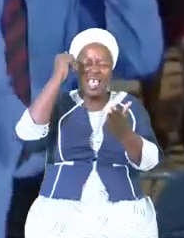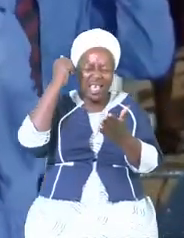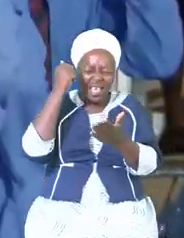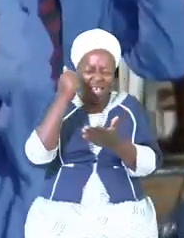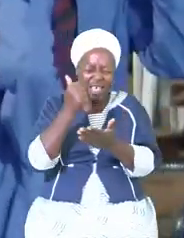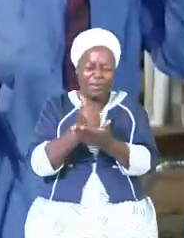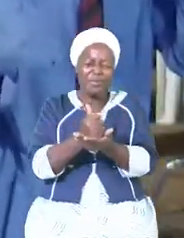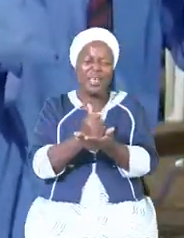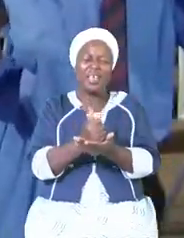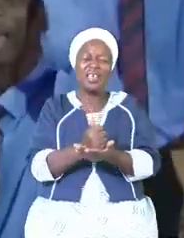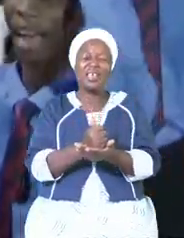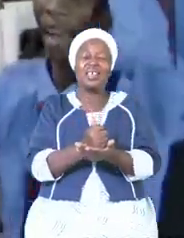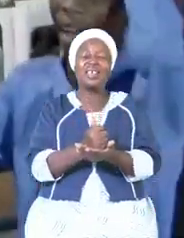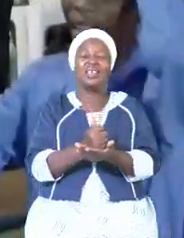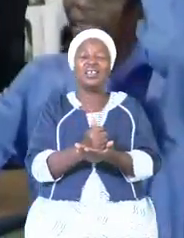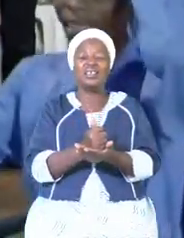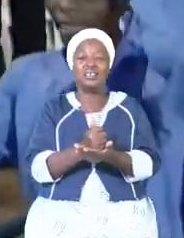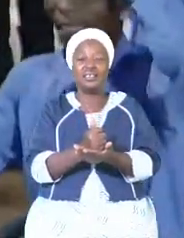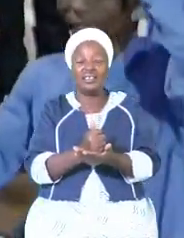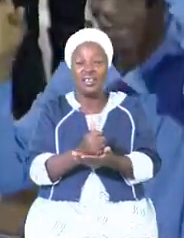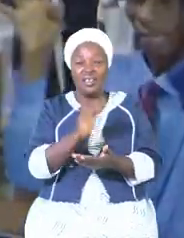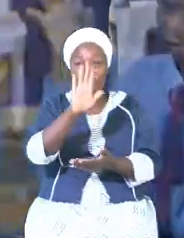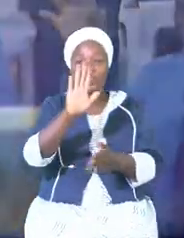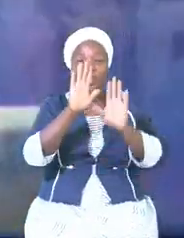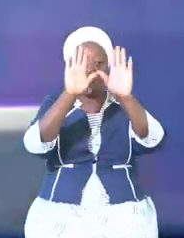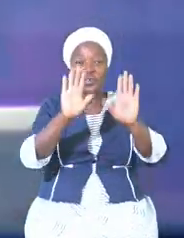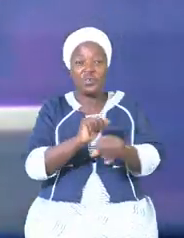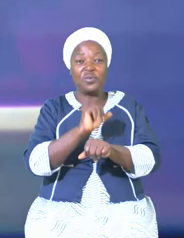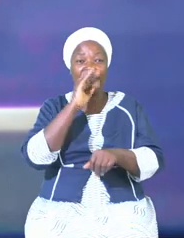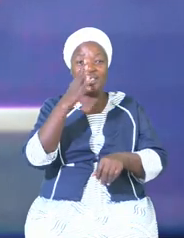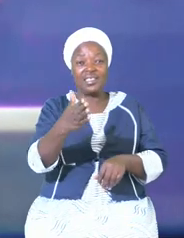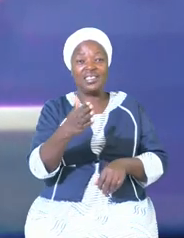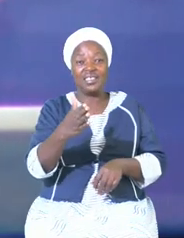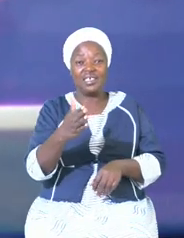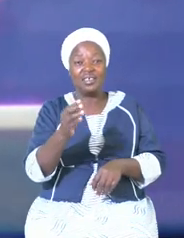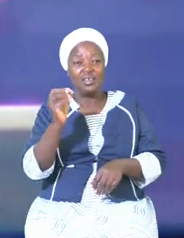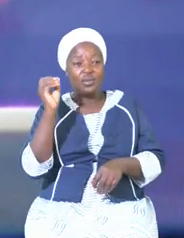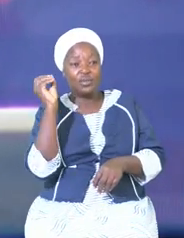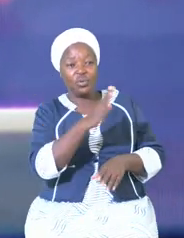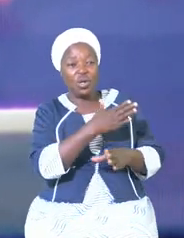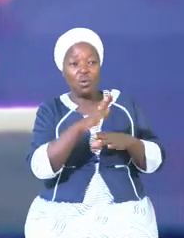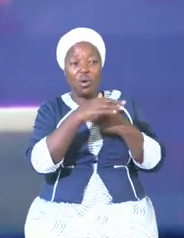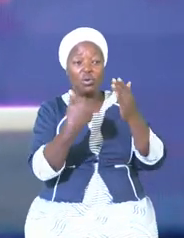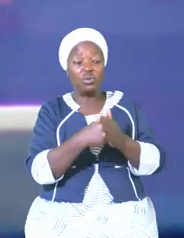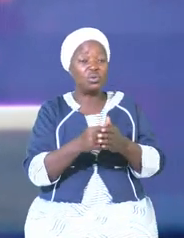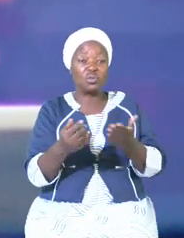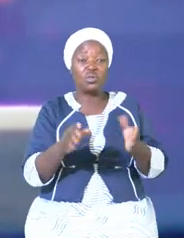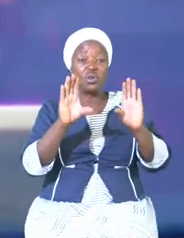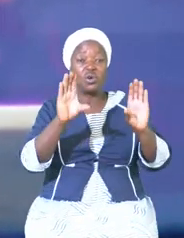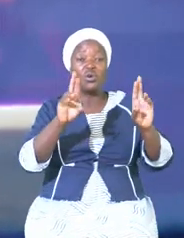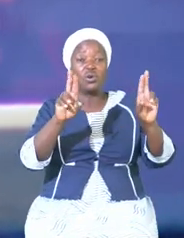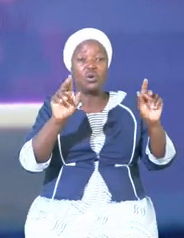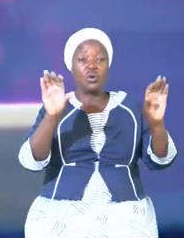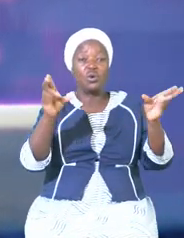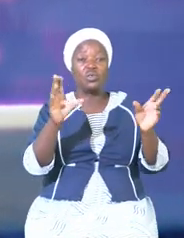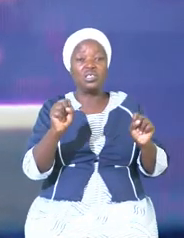Amen. Your miracle is there. Drop those crutches and stand up. Open your eyes and begin to